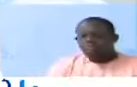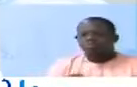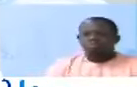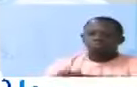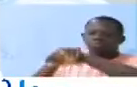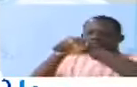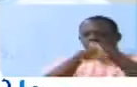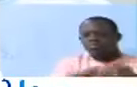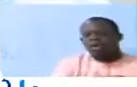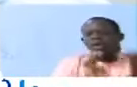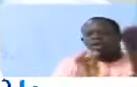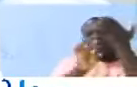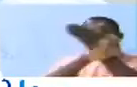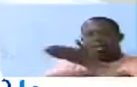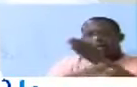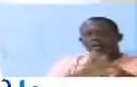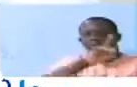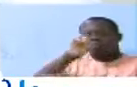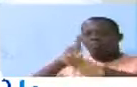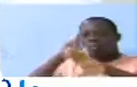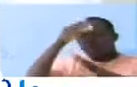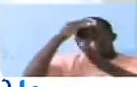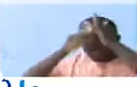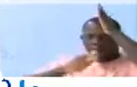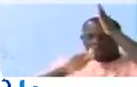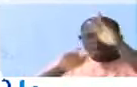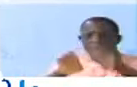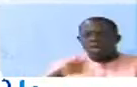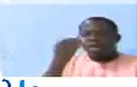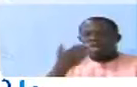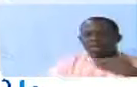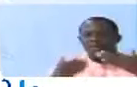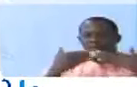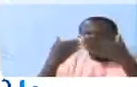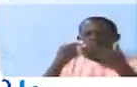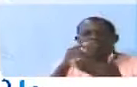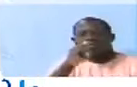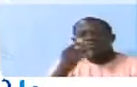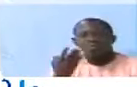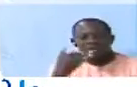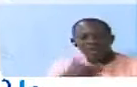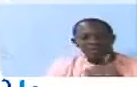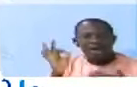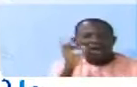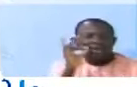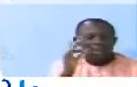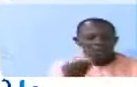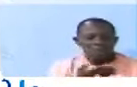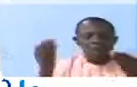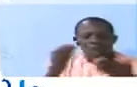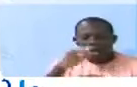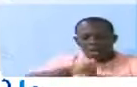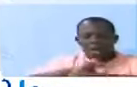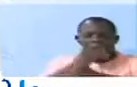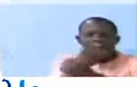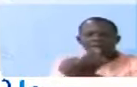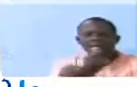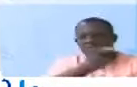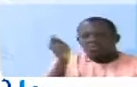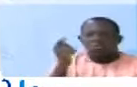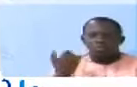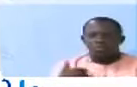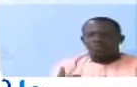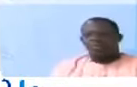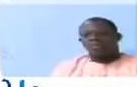for your arrest and detention. Amunda Musa Kinte yetara don ay nene ay samba Kairaba police station roje Kairaba police station narne bondije